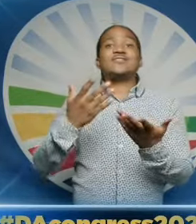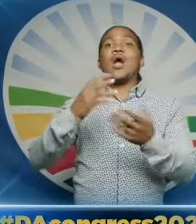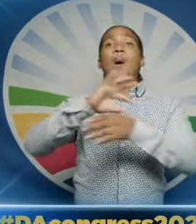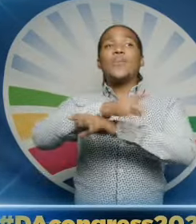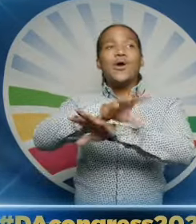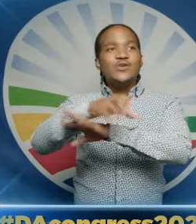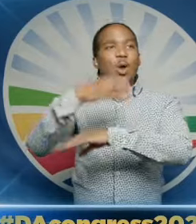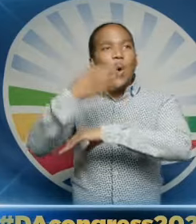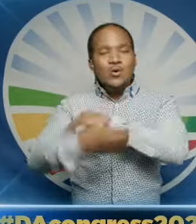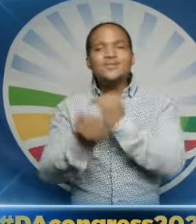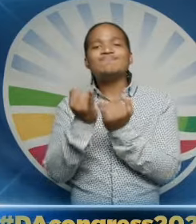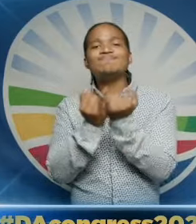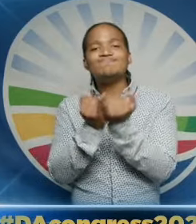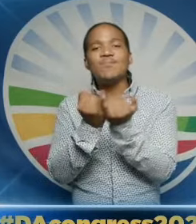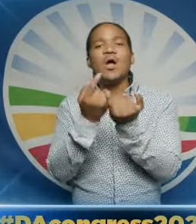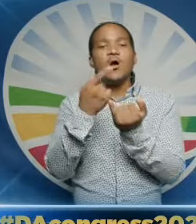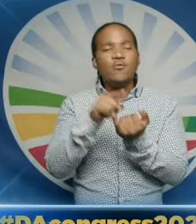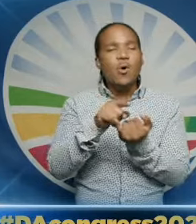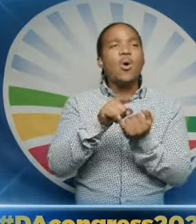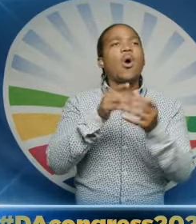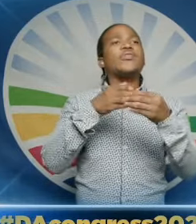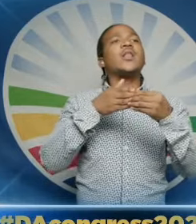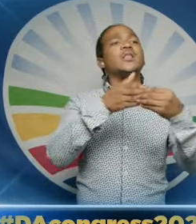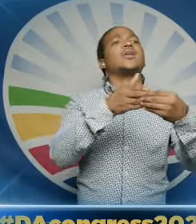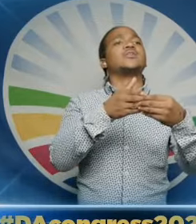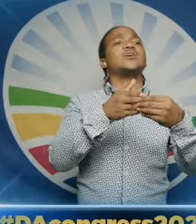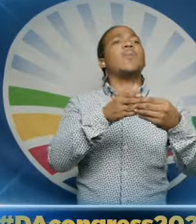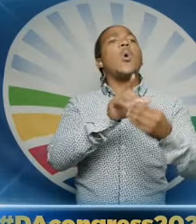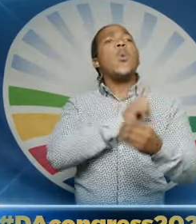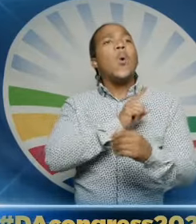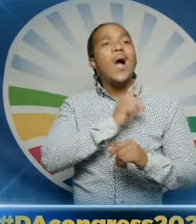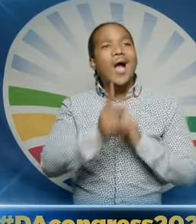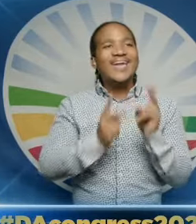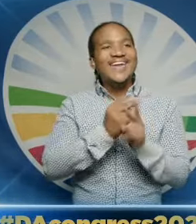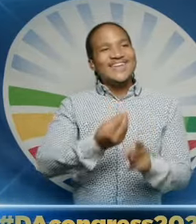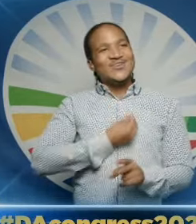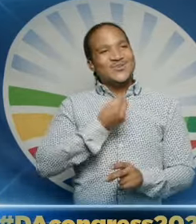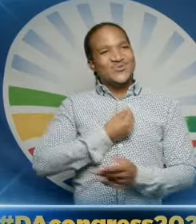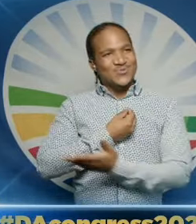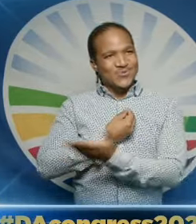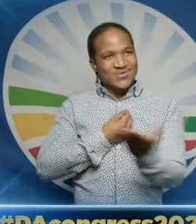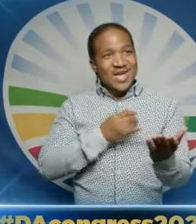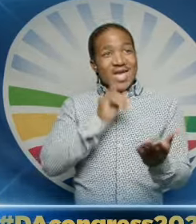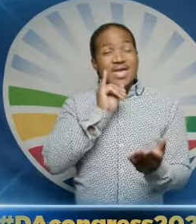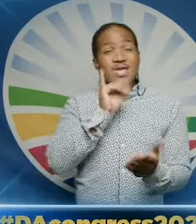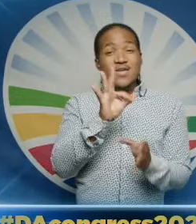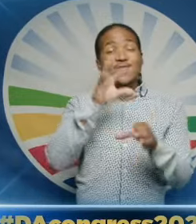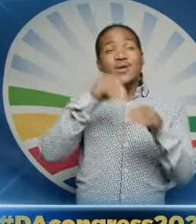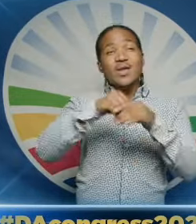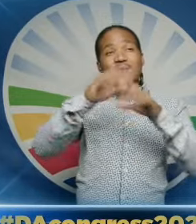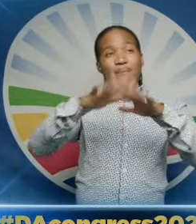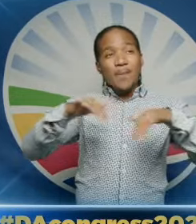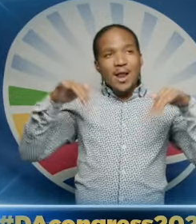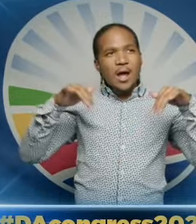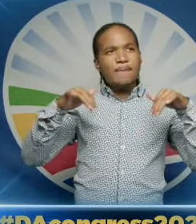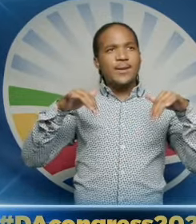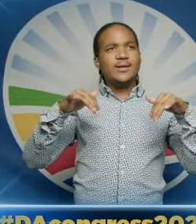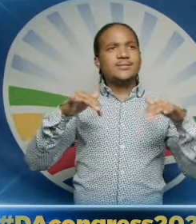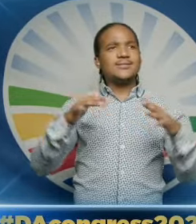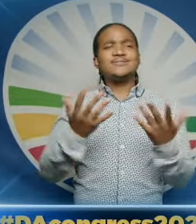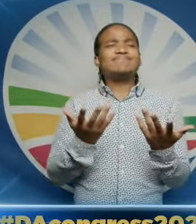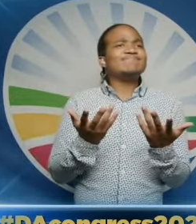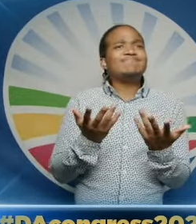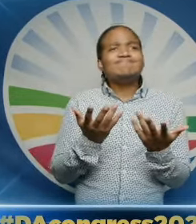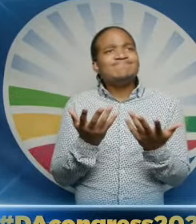congresses, contesting for political leadership. Because again, as a young person, if you are in politics, don't be a